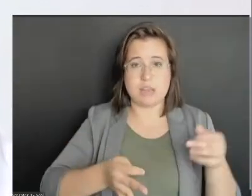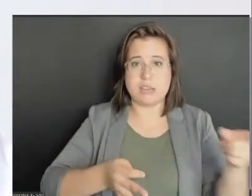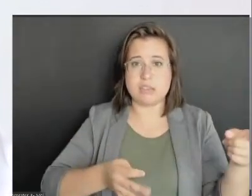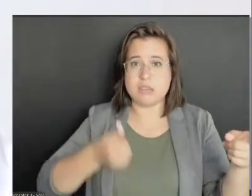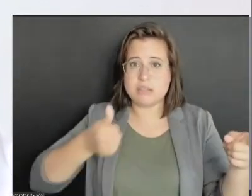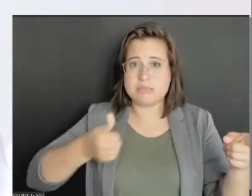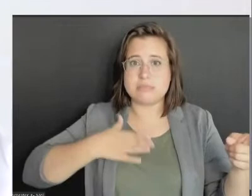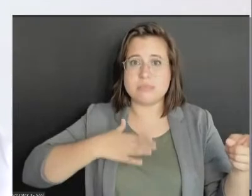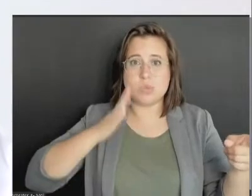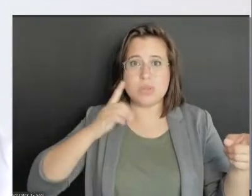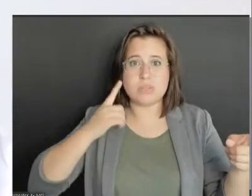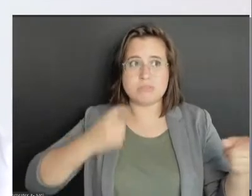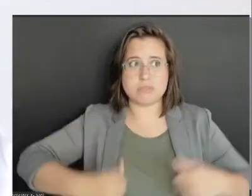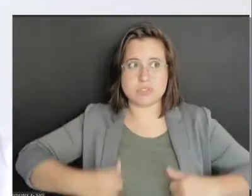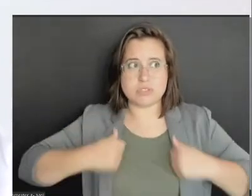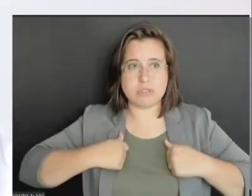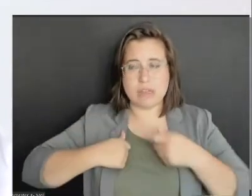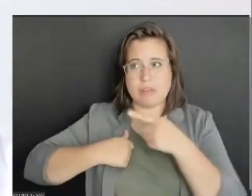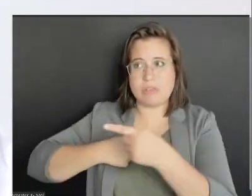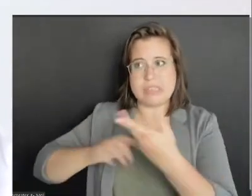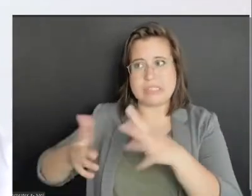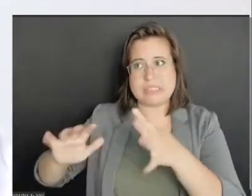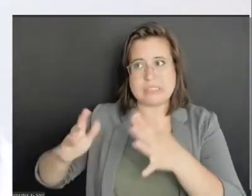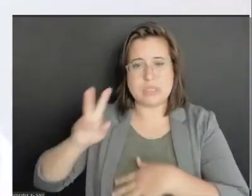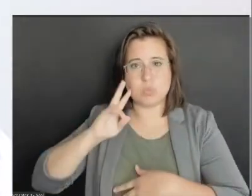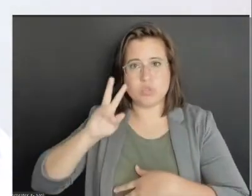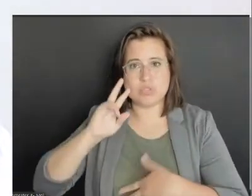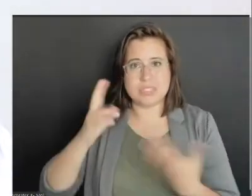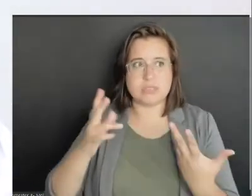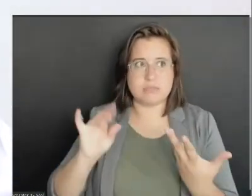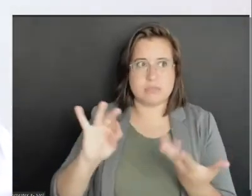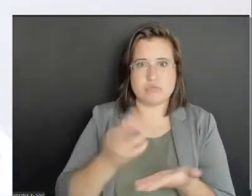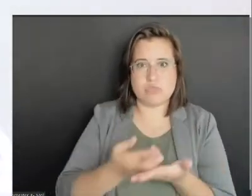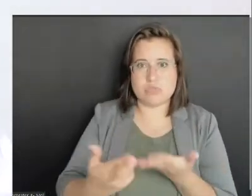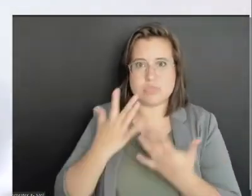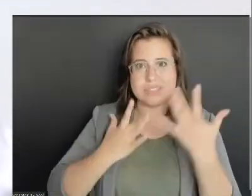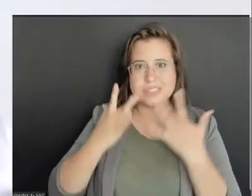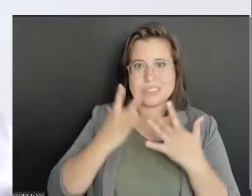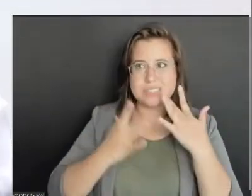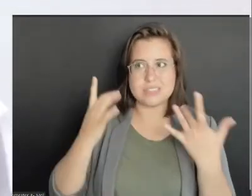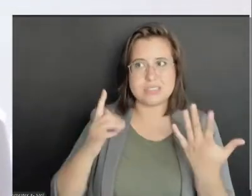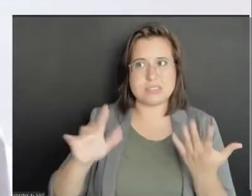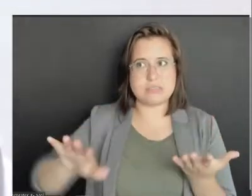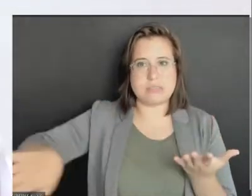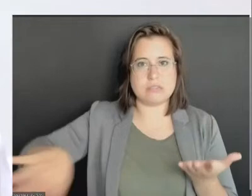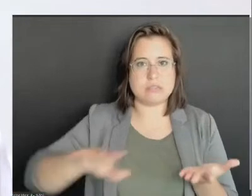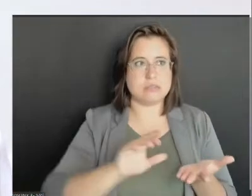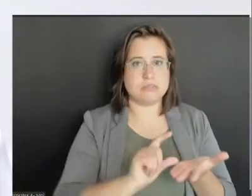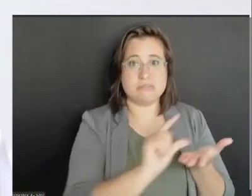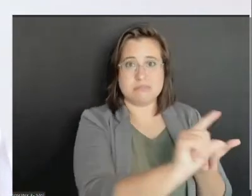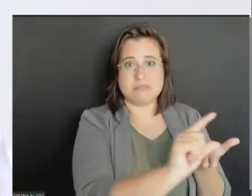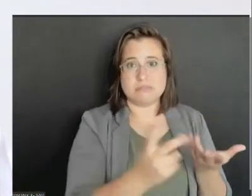limited resources and not enough resources to help all patients.